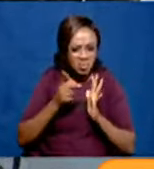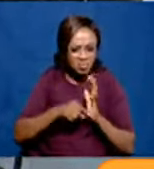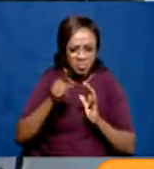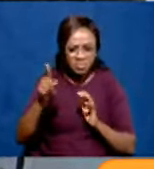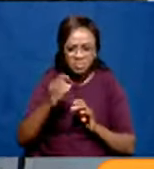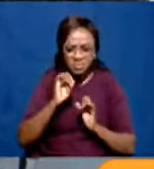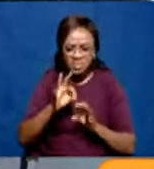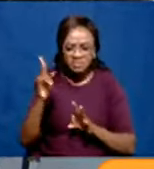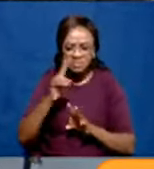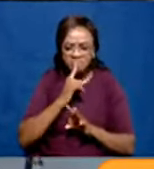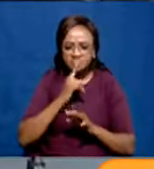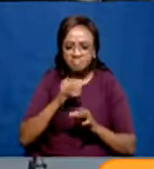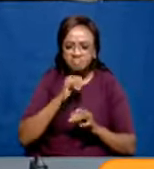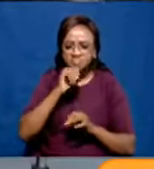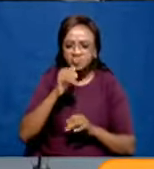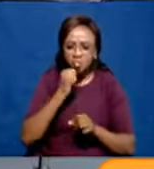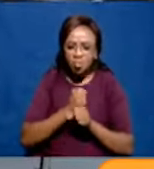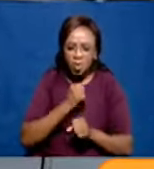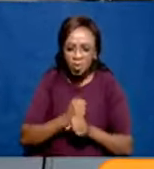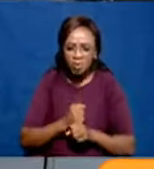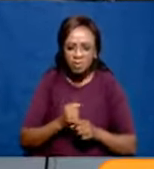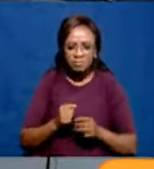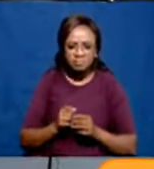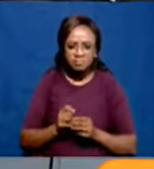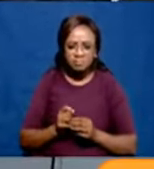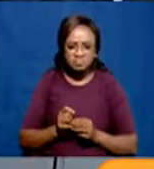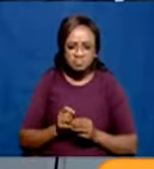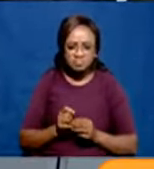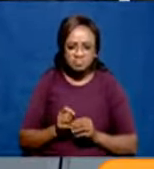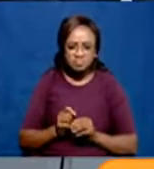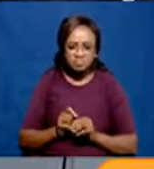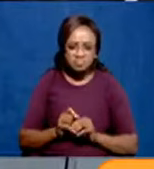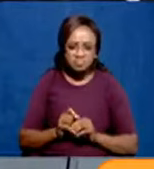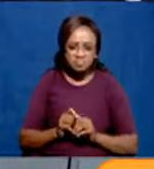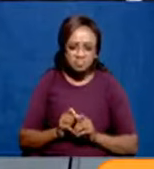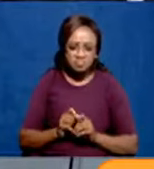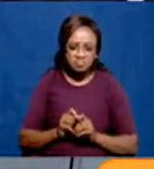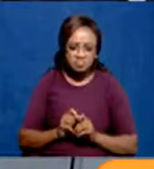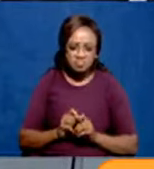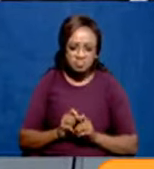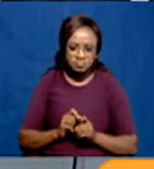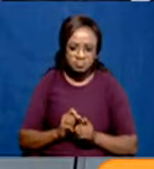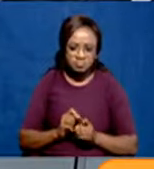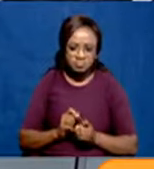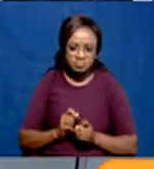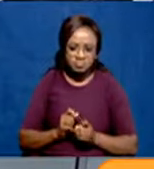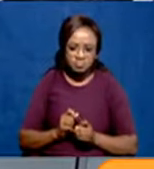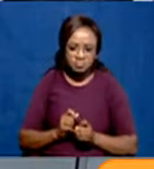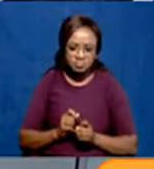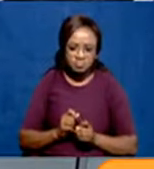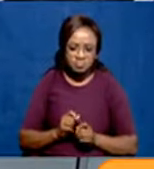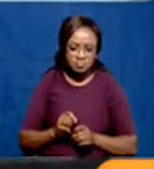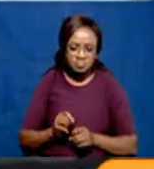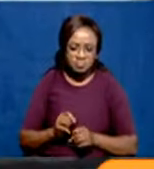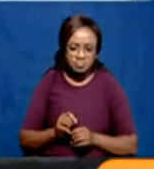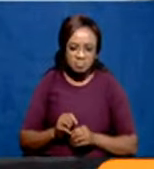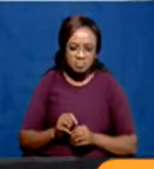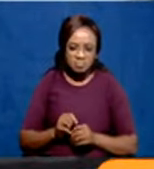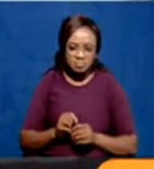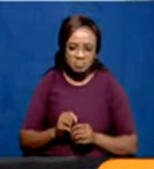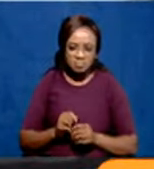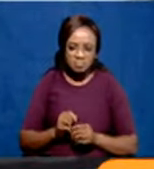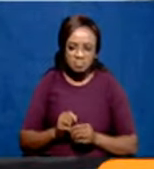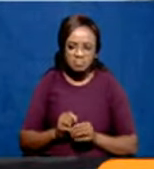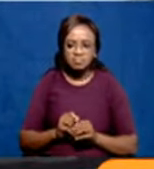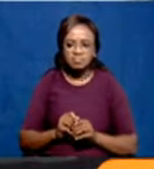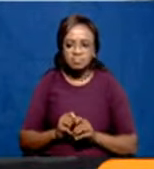case. I don't know whether it's that the facilities they have gone to do not accept the service they have. They were getting, but I want to also clarify.